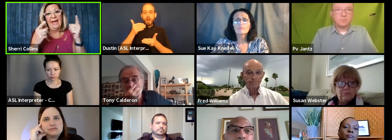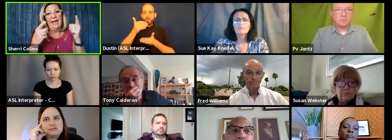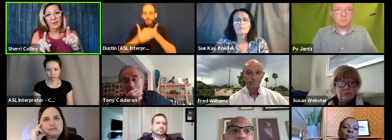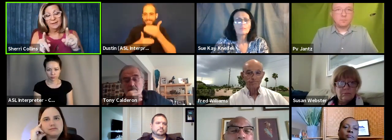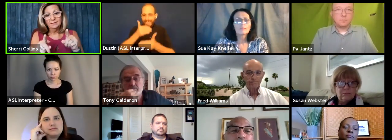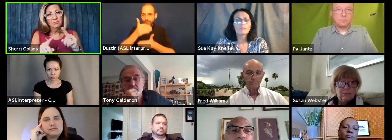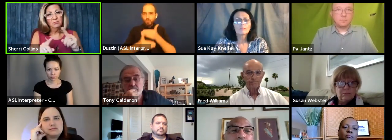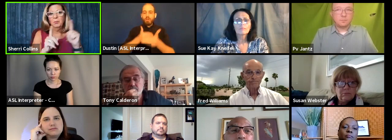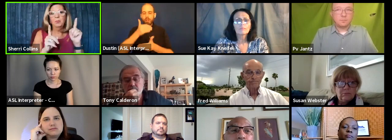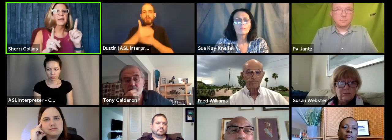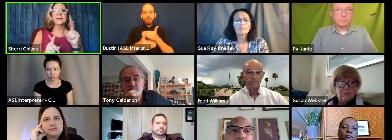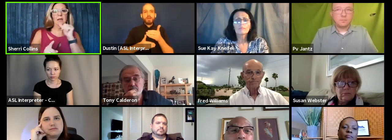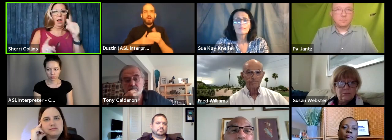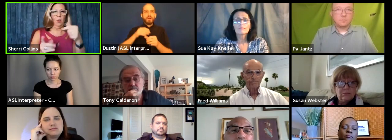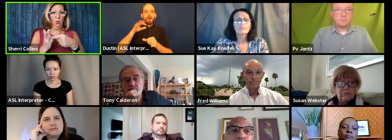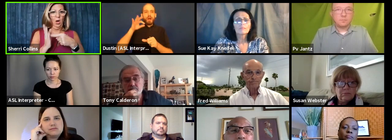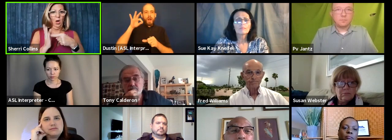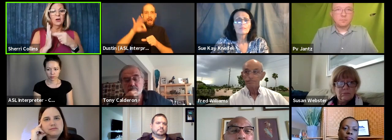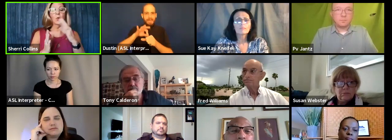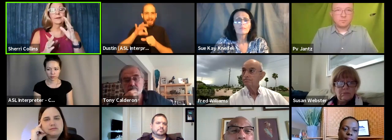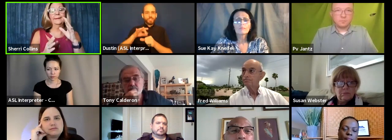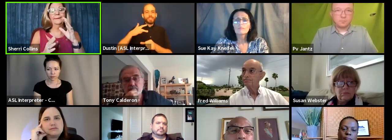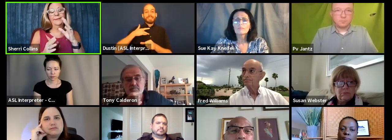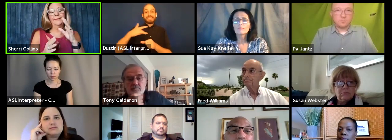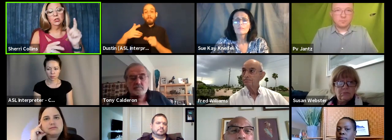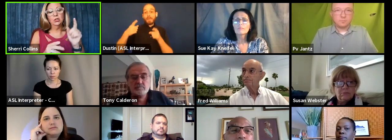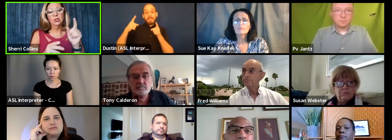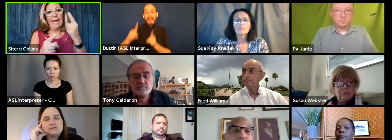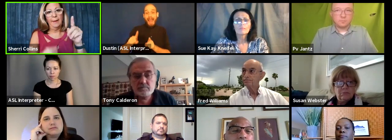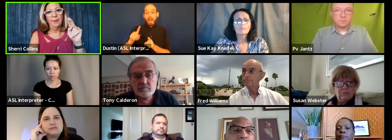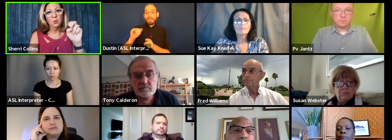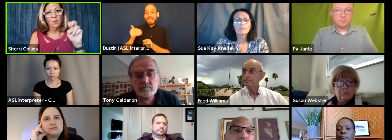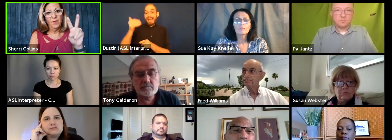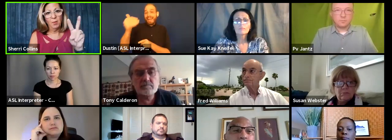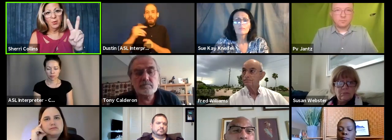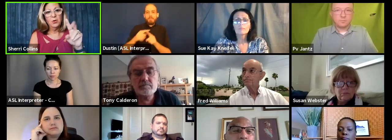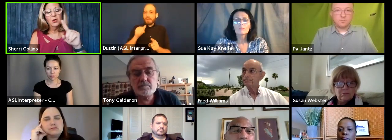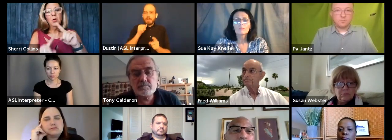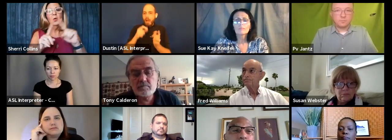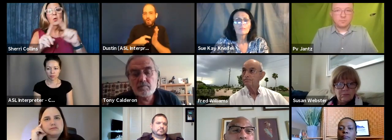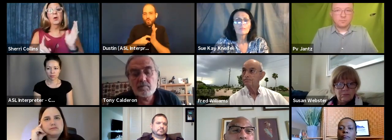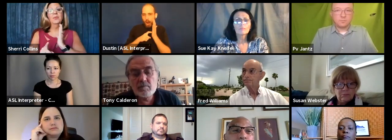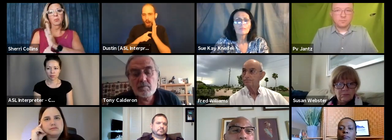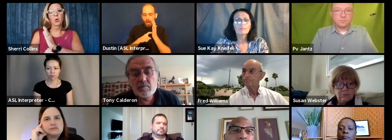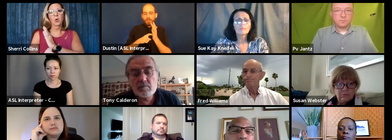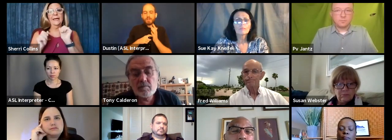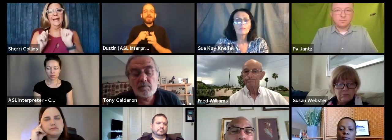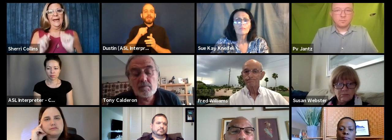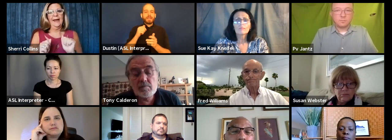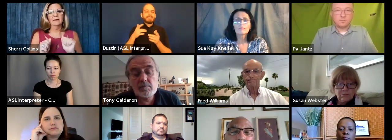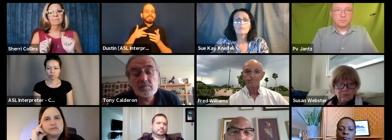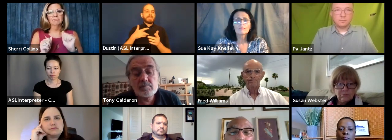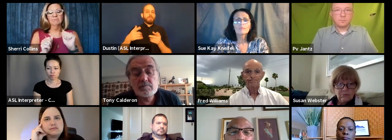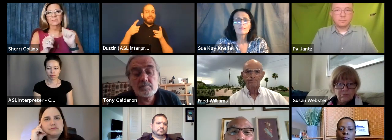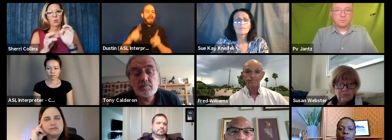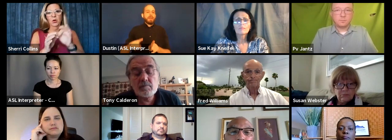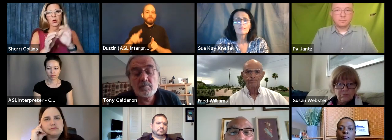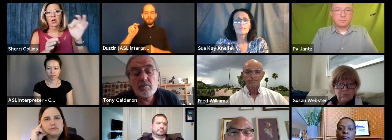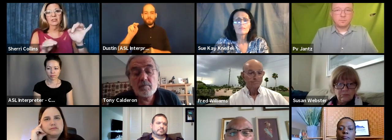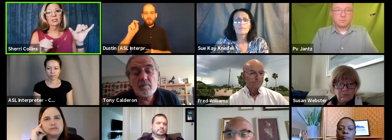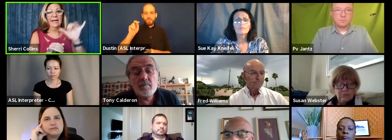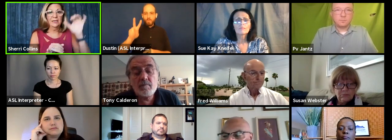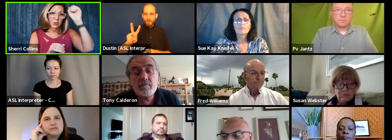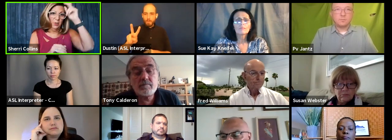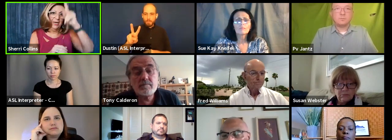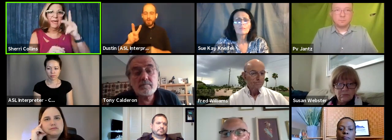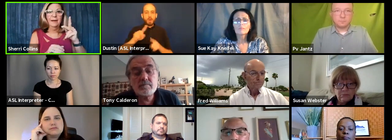usually happen, but it's not required. It usually happen in November, but the board can, put it